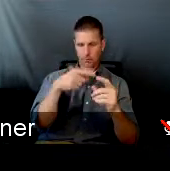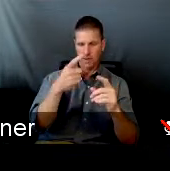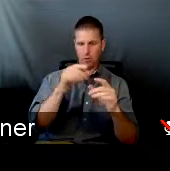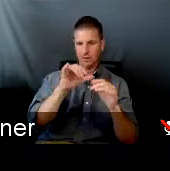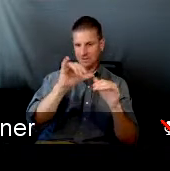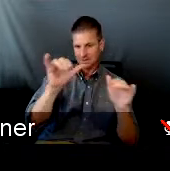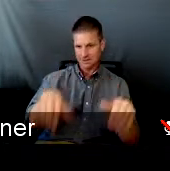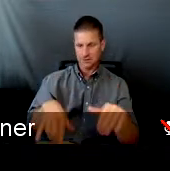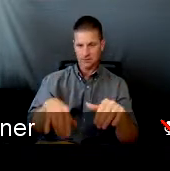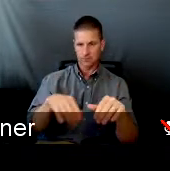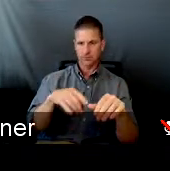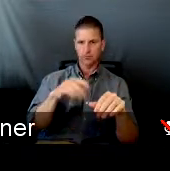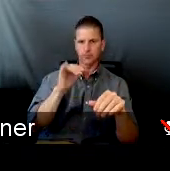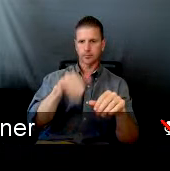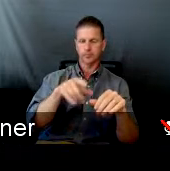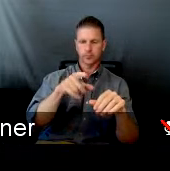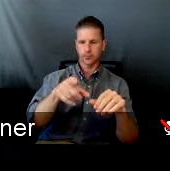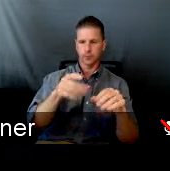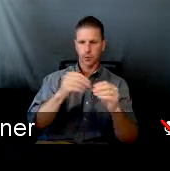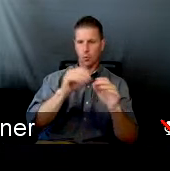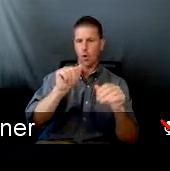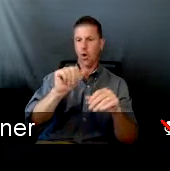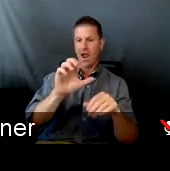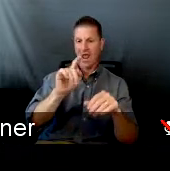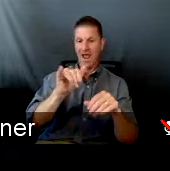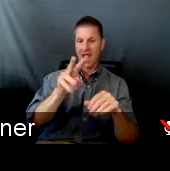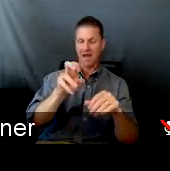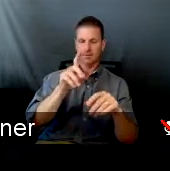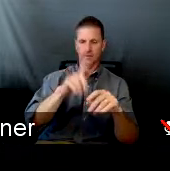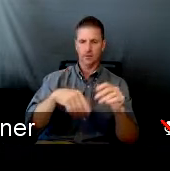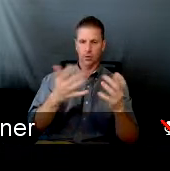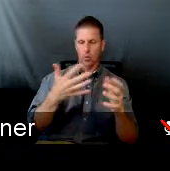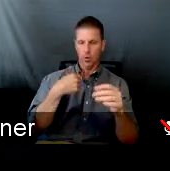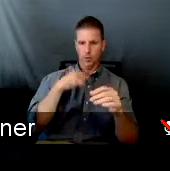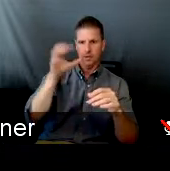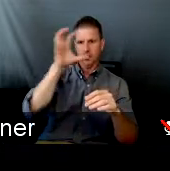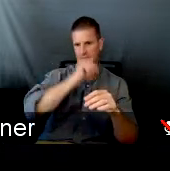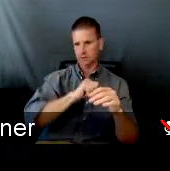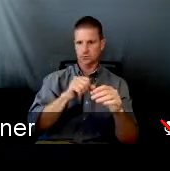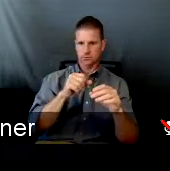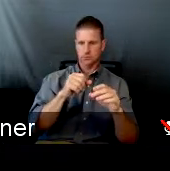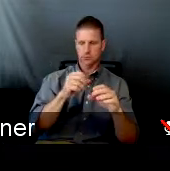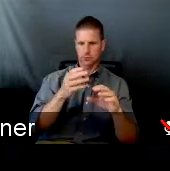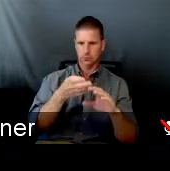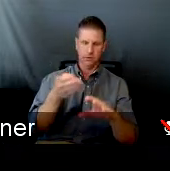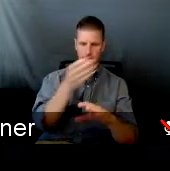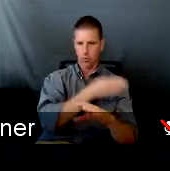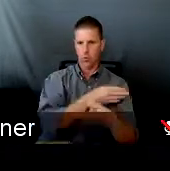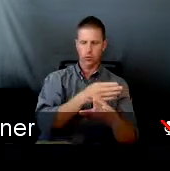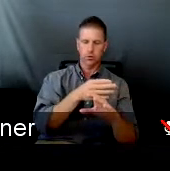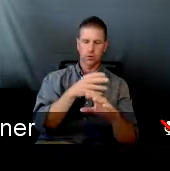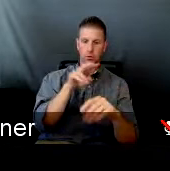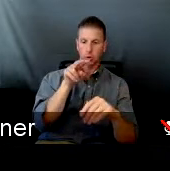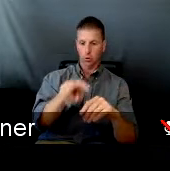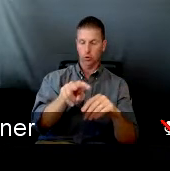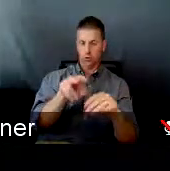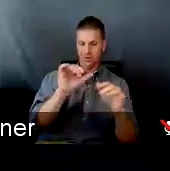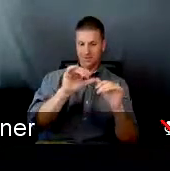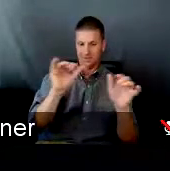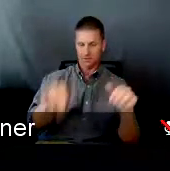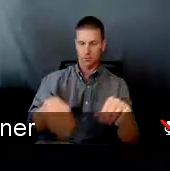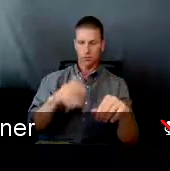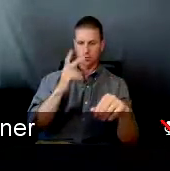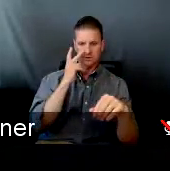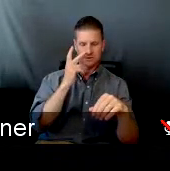system in that it's much more active than maybe we might have guessed at first blush. So when we look at the system, we